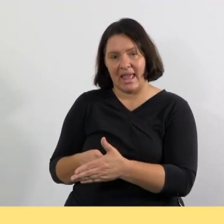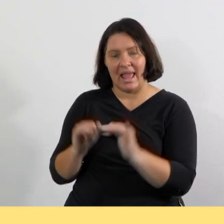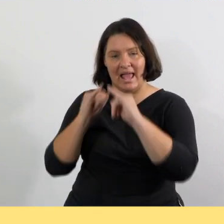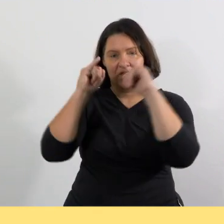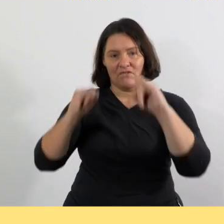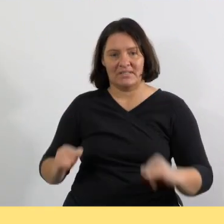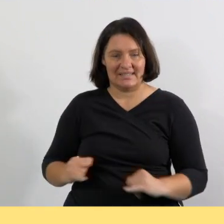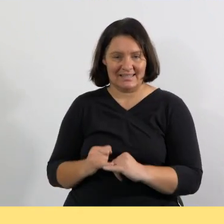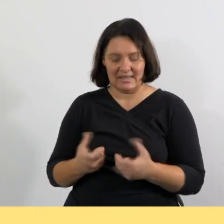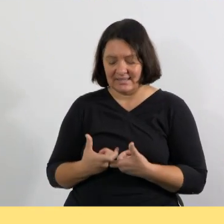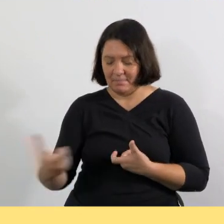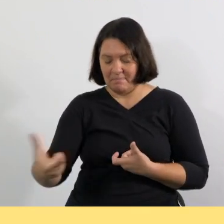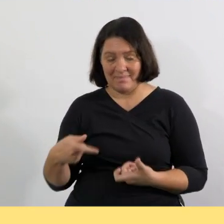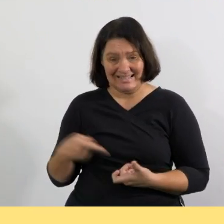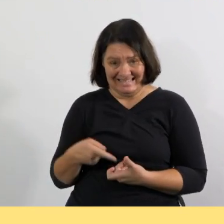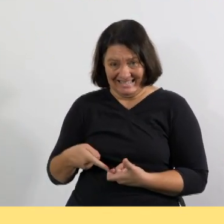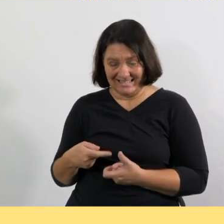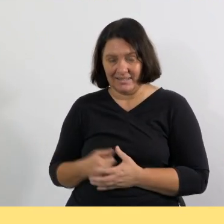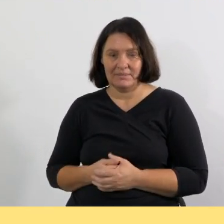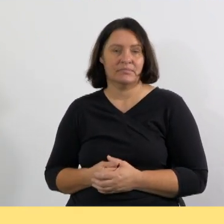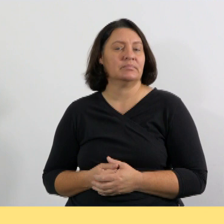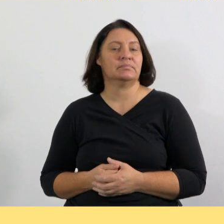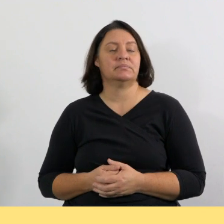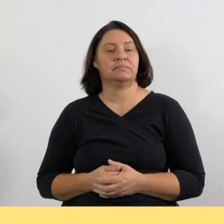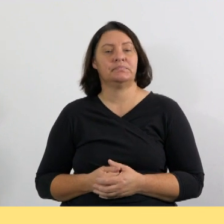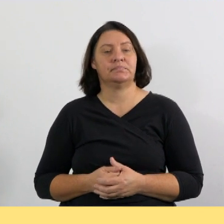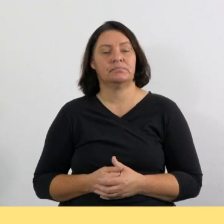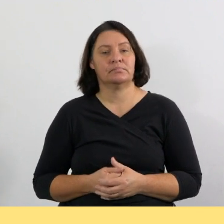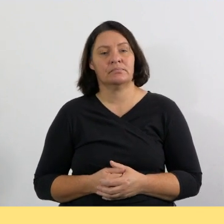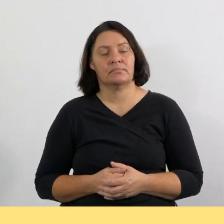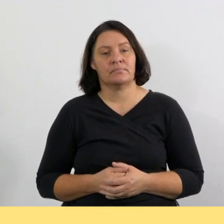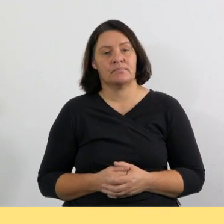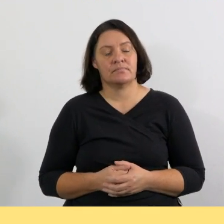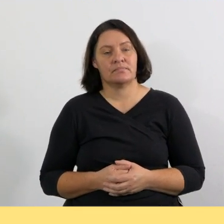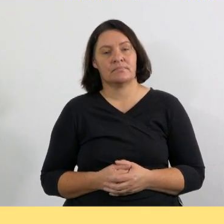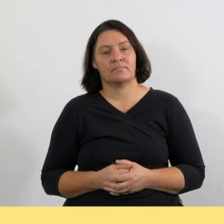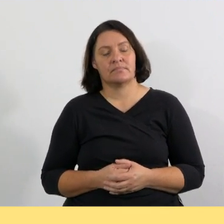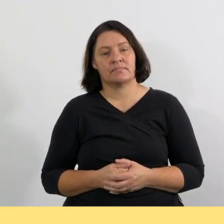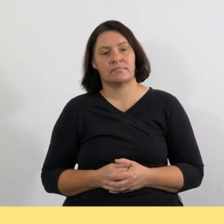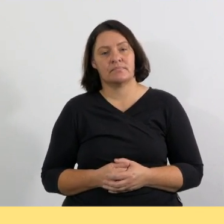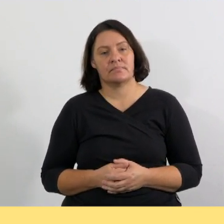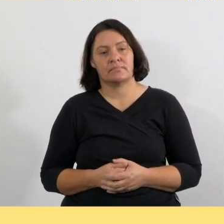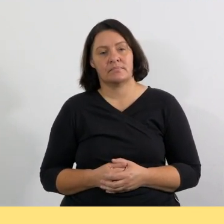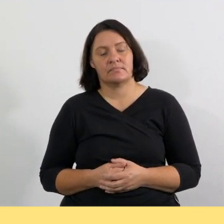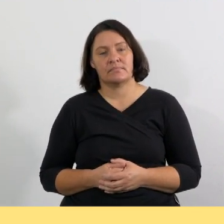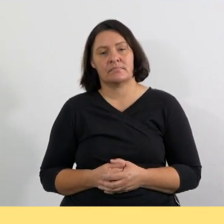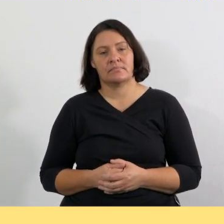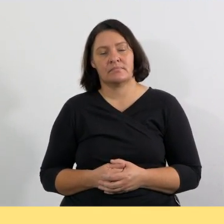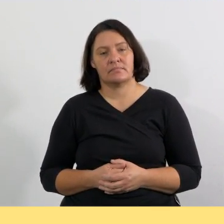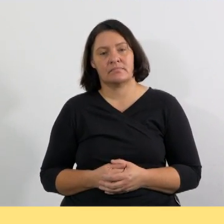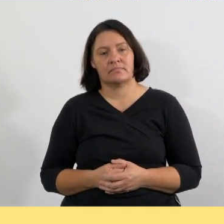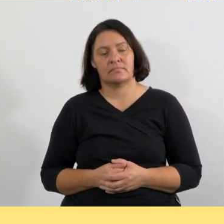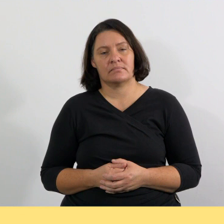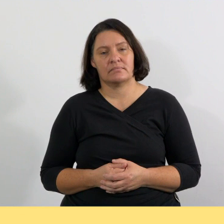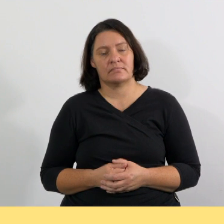purchases invoice. Your original credit purchases invoice. Your